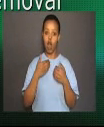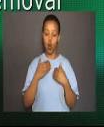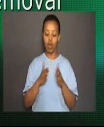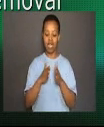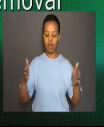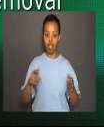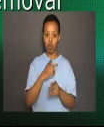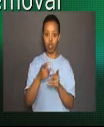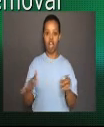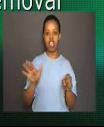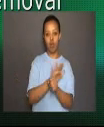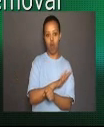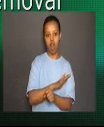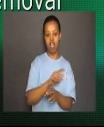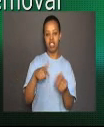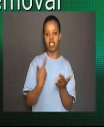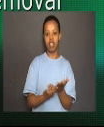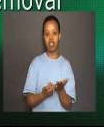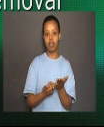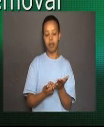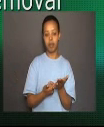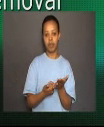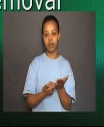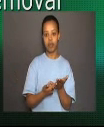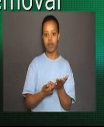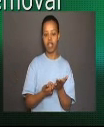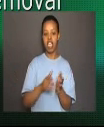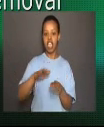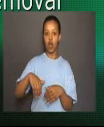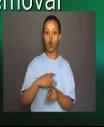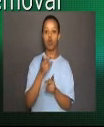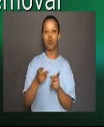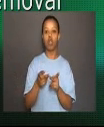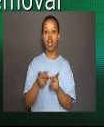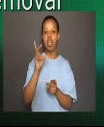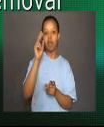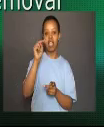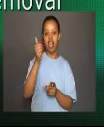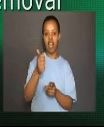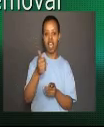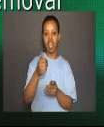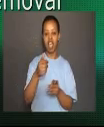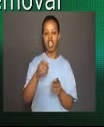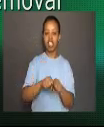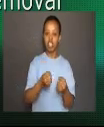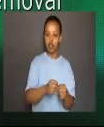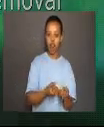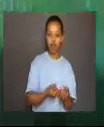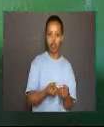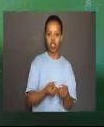the ribonuclease's removal of leftover DNA fragments.